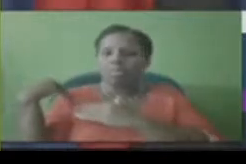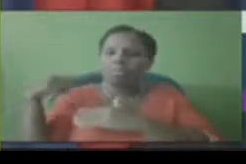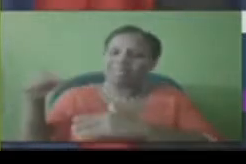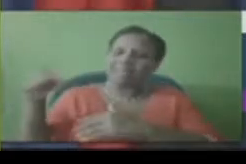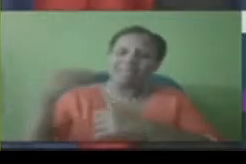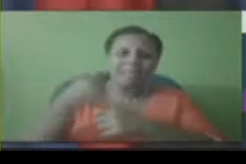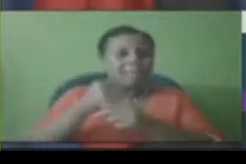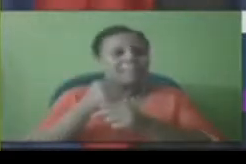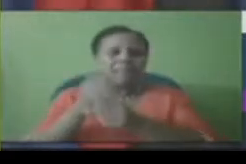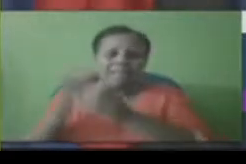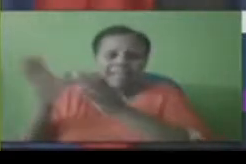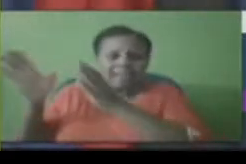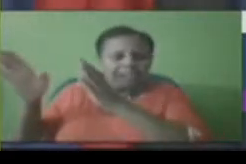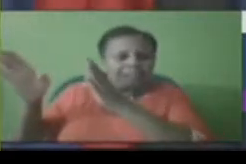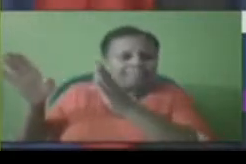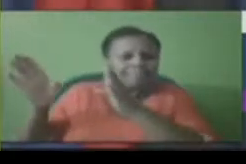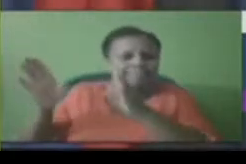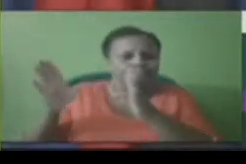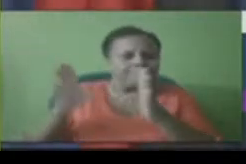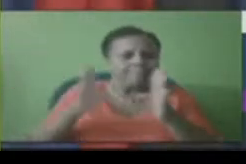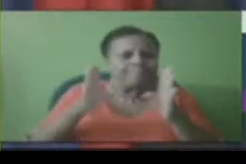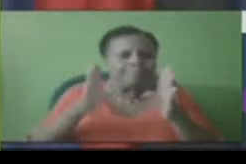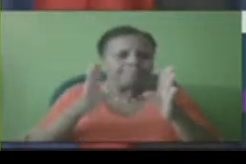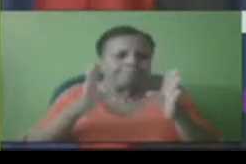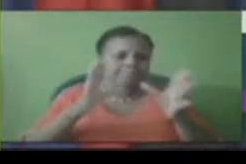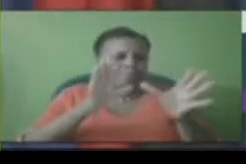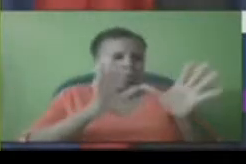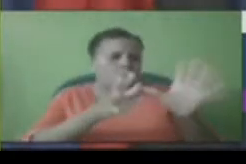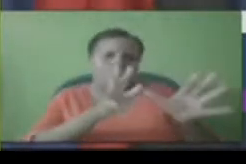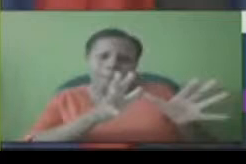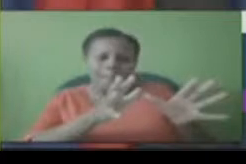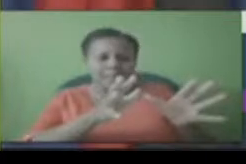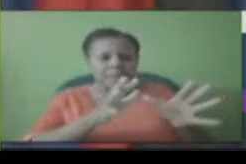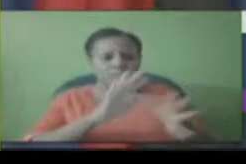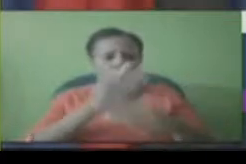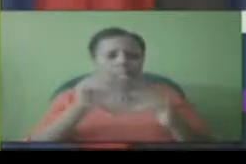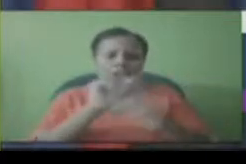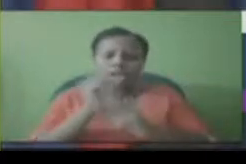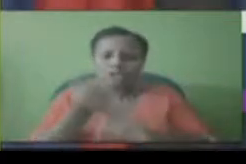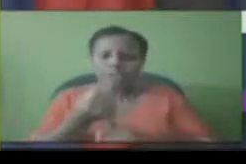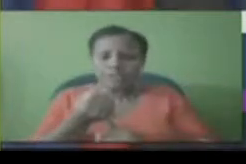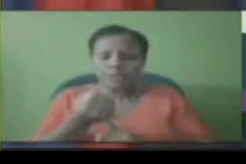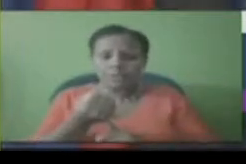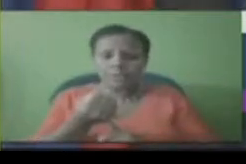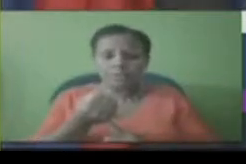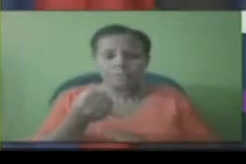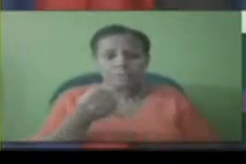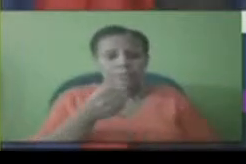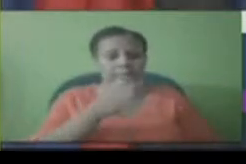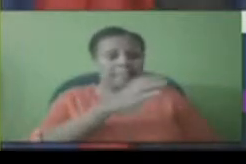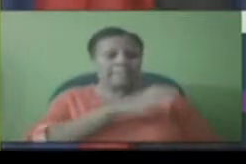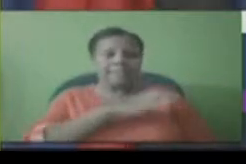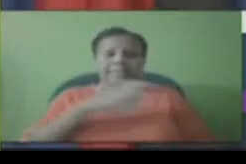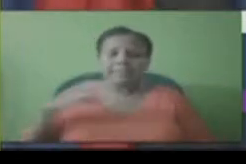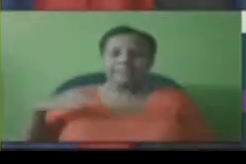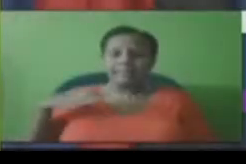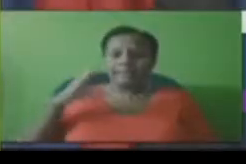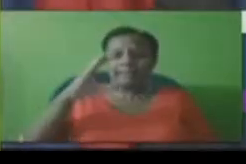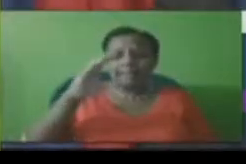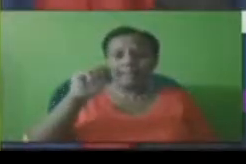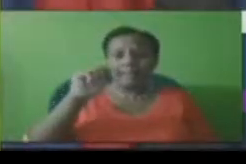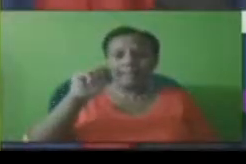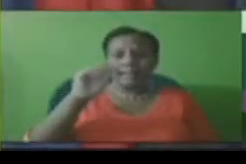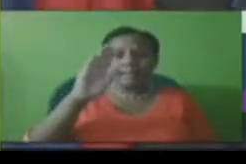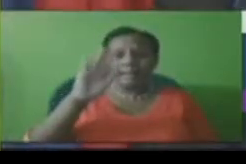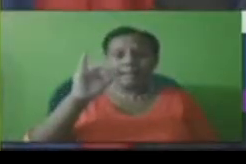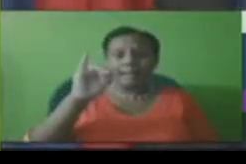into. And they've done so. The Cabinet has got presentations made by Carl to the members of the Cabinet. There was a subcommittee